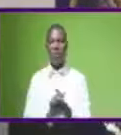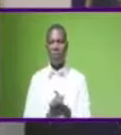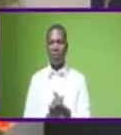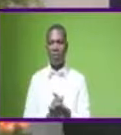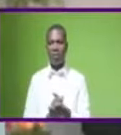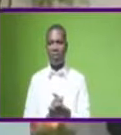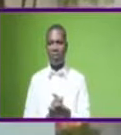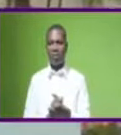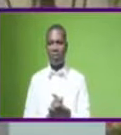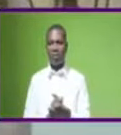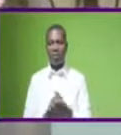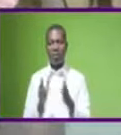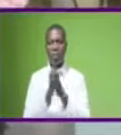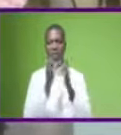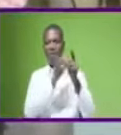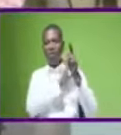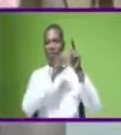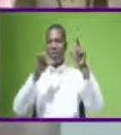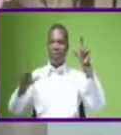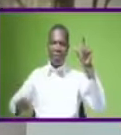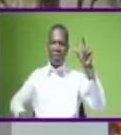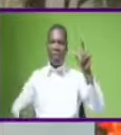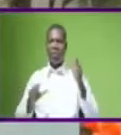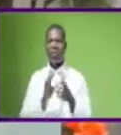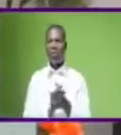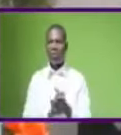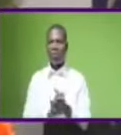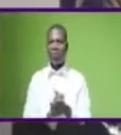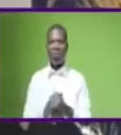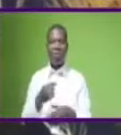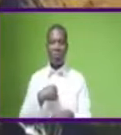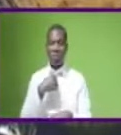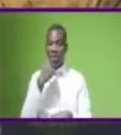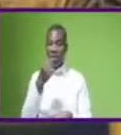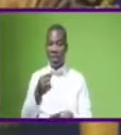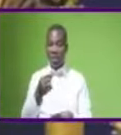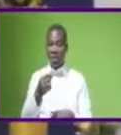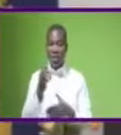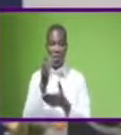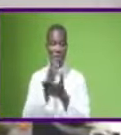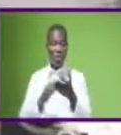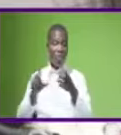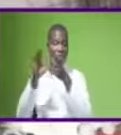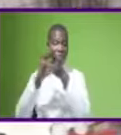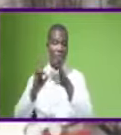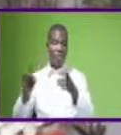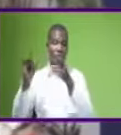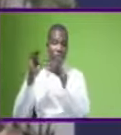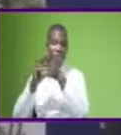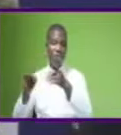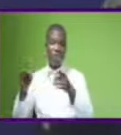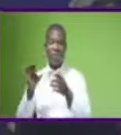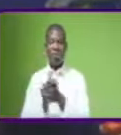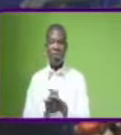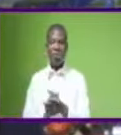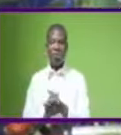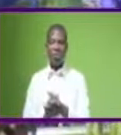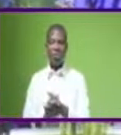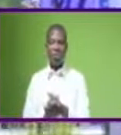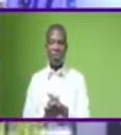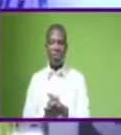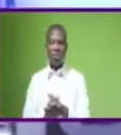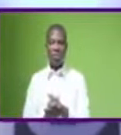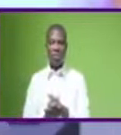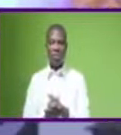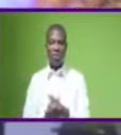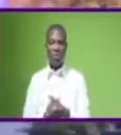word of God. Praise the Lord. Hallelujah. Menka asem menchira mo. Let me tell you something small. Mobegnosa